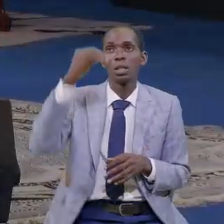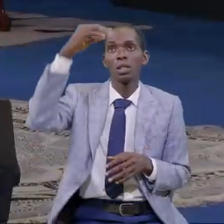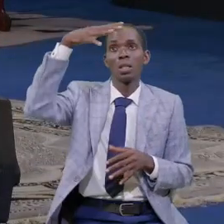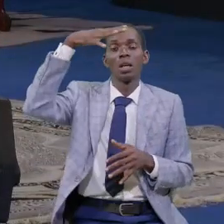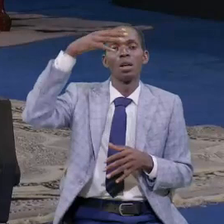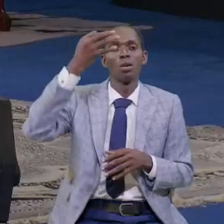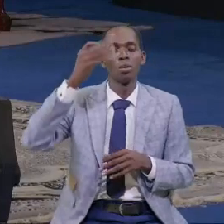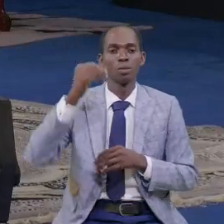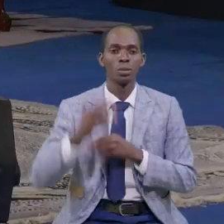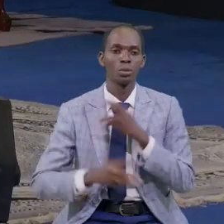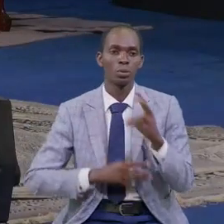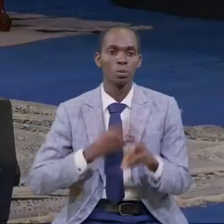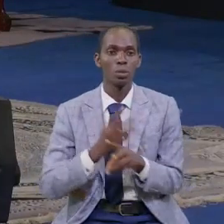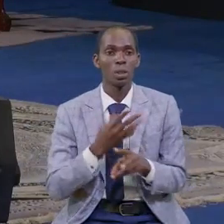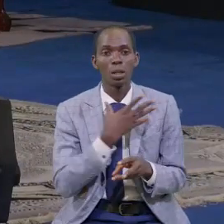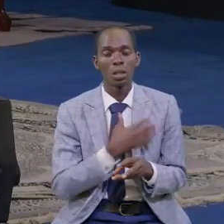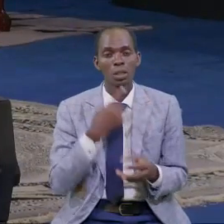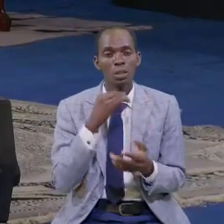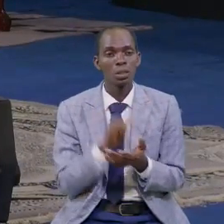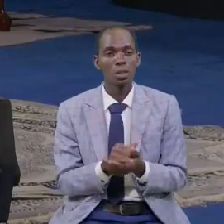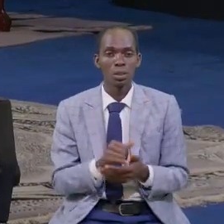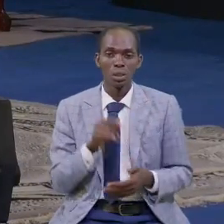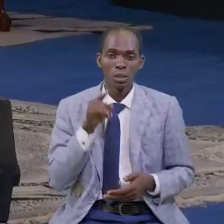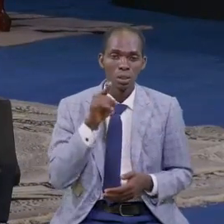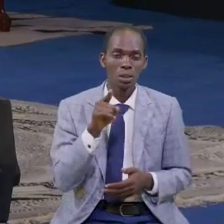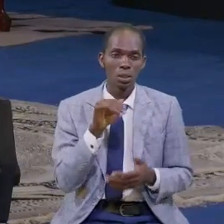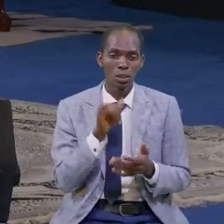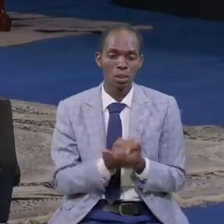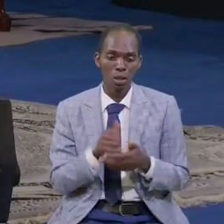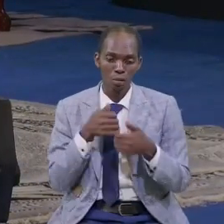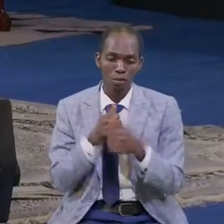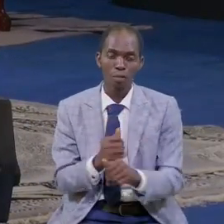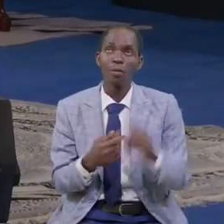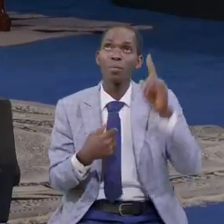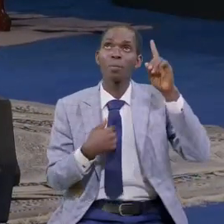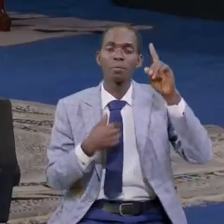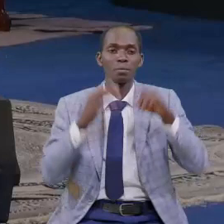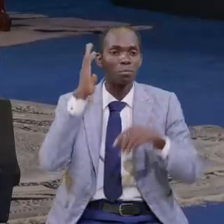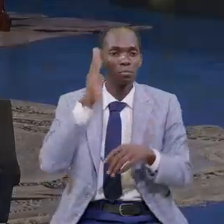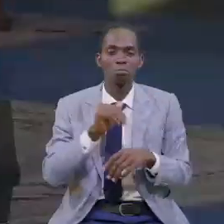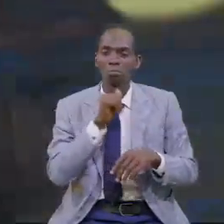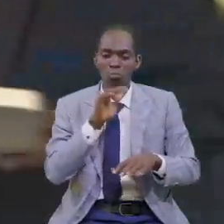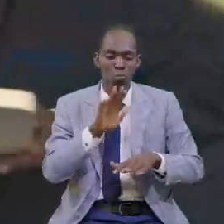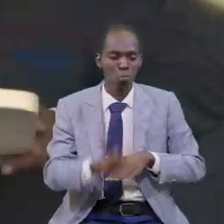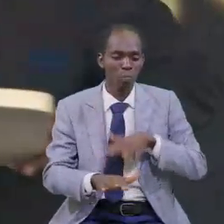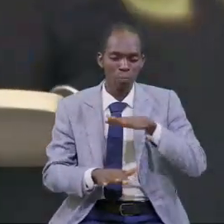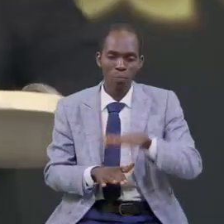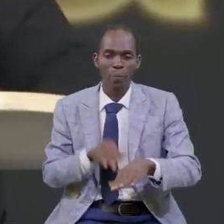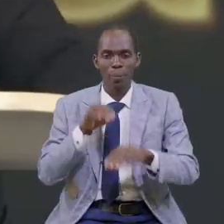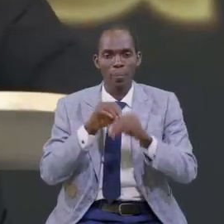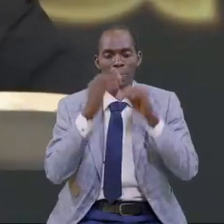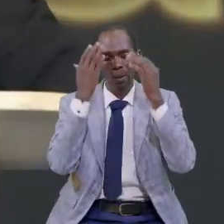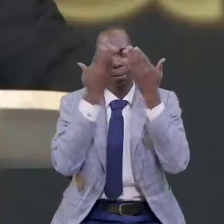that followeth me shall not walk in darkness. He